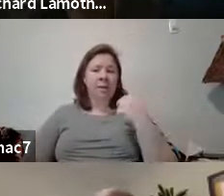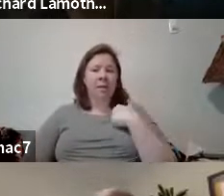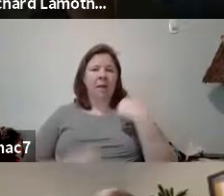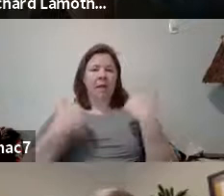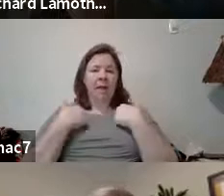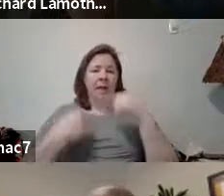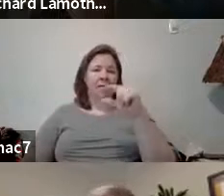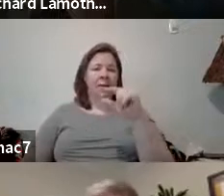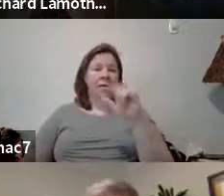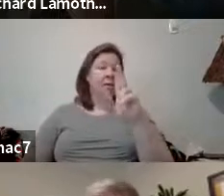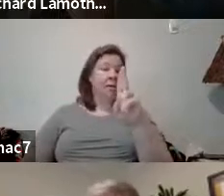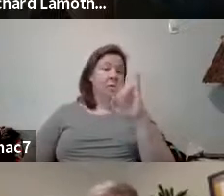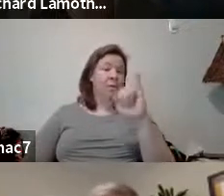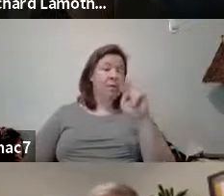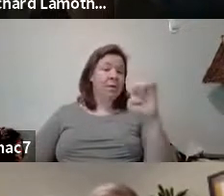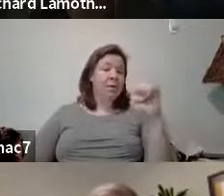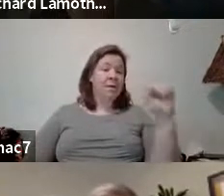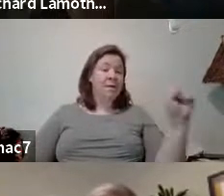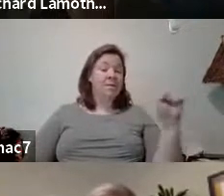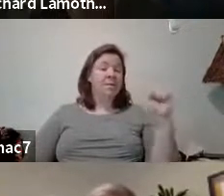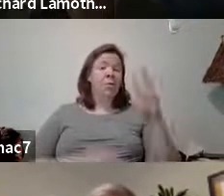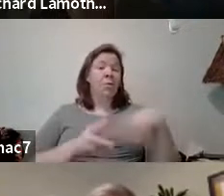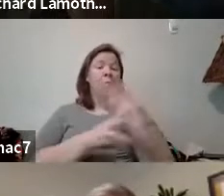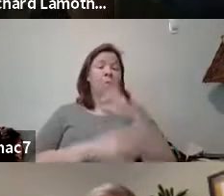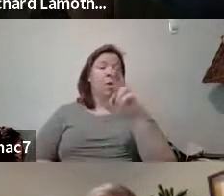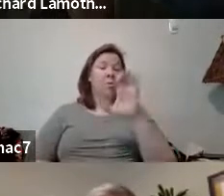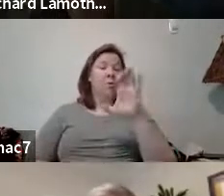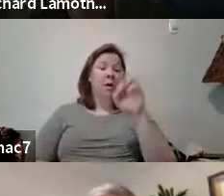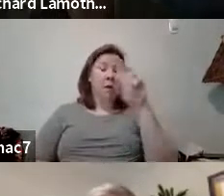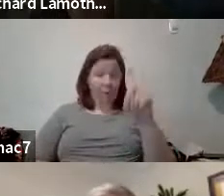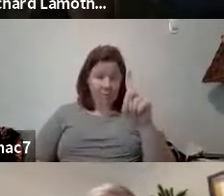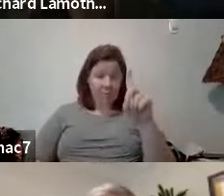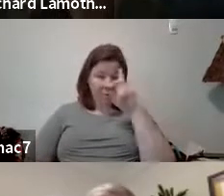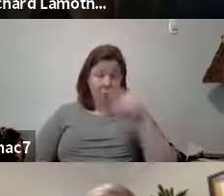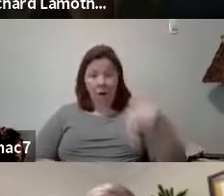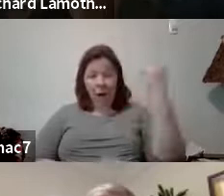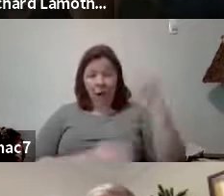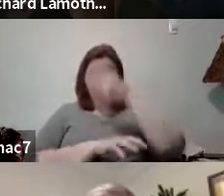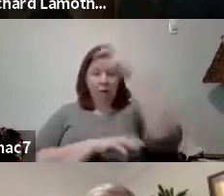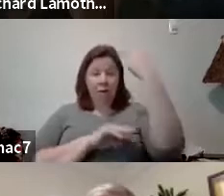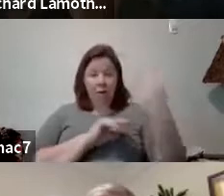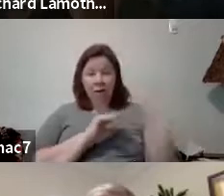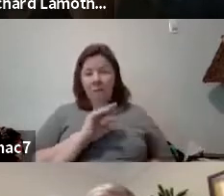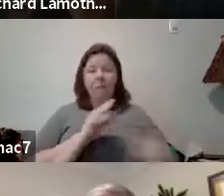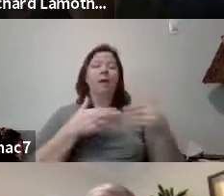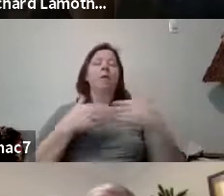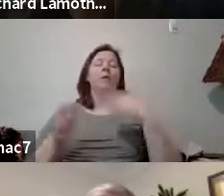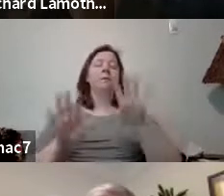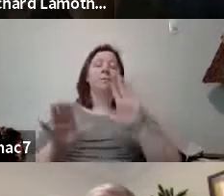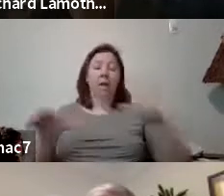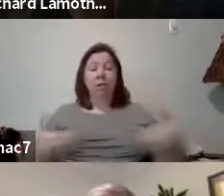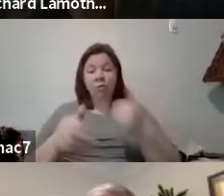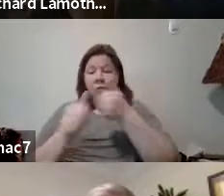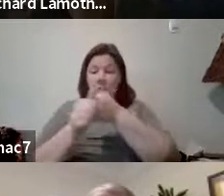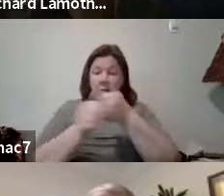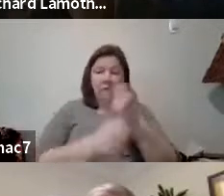Records, or Guinness Book of World Records, yes. All right, all right. Please go ahead and you can introduce yourself